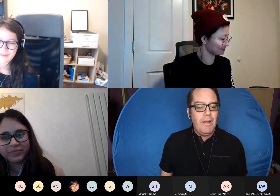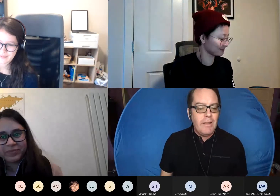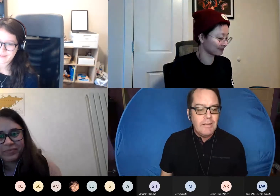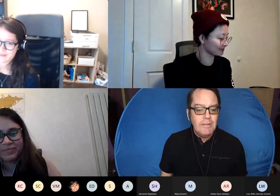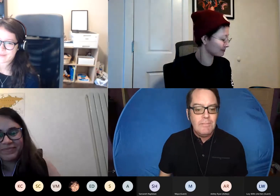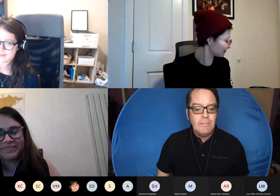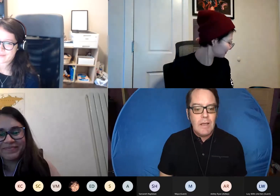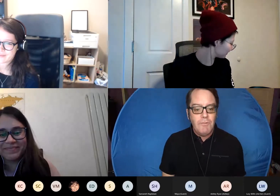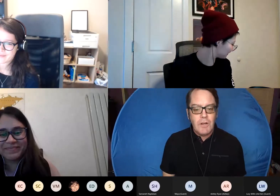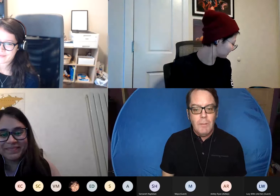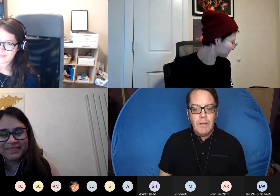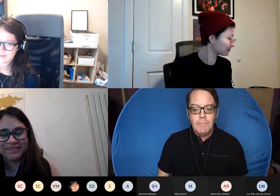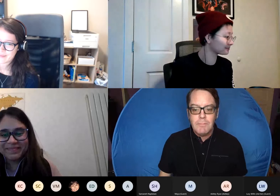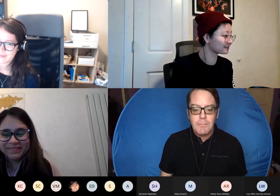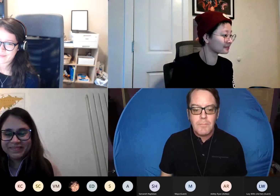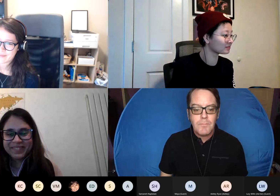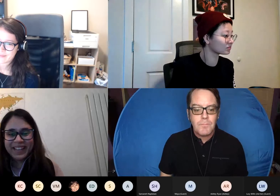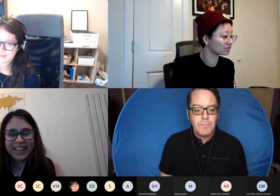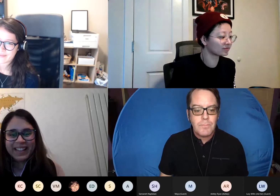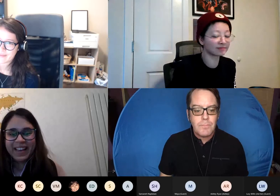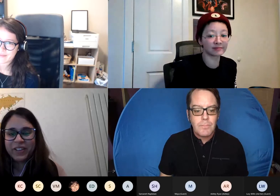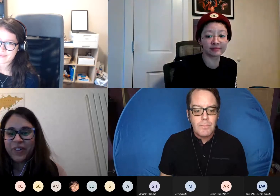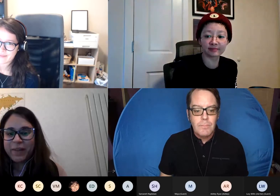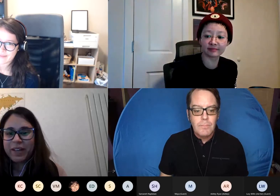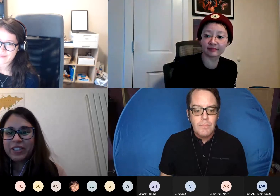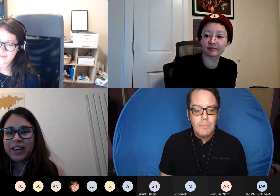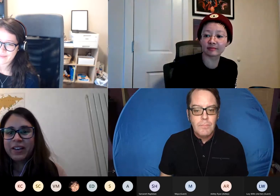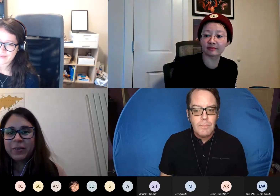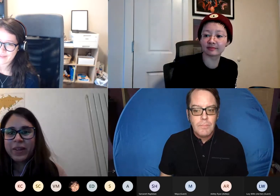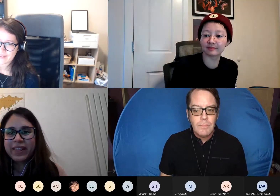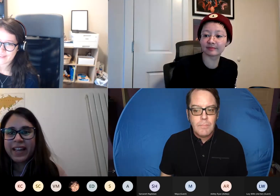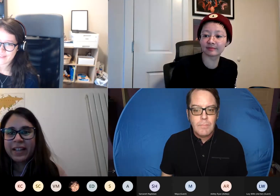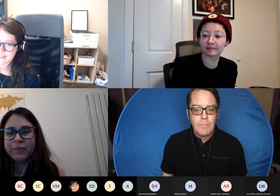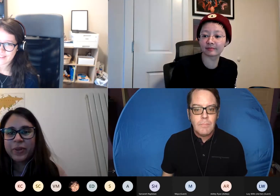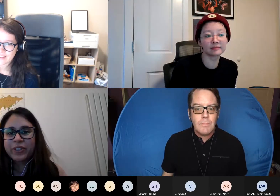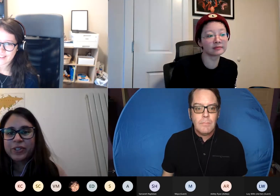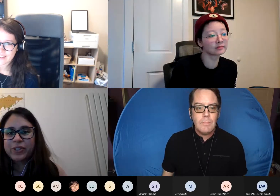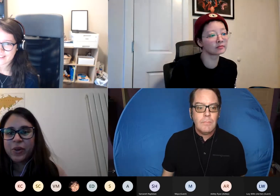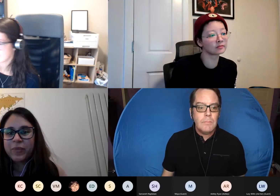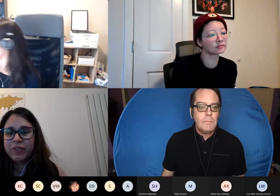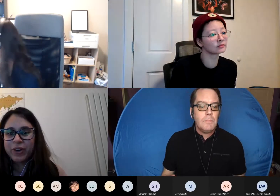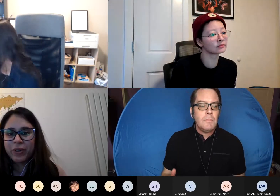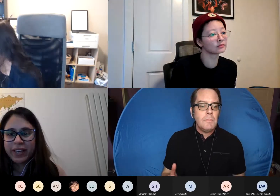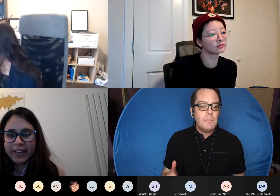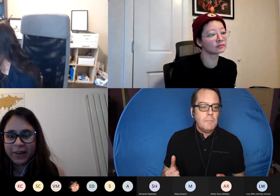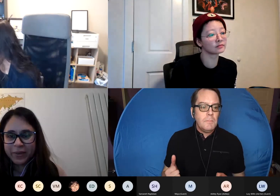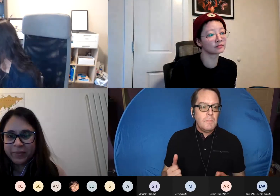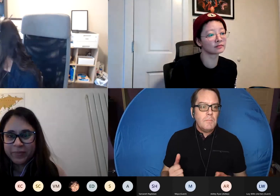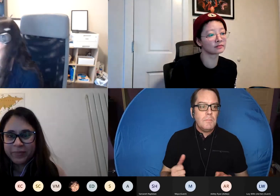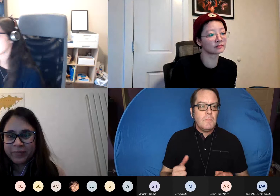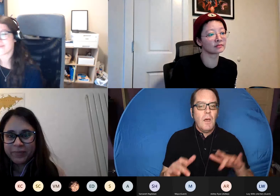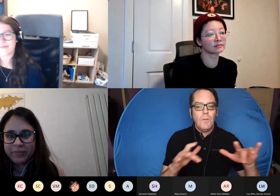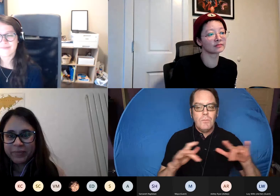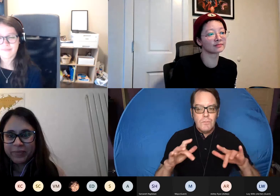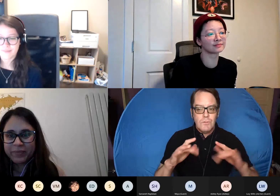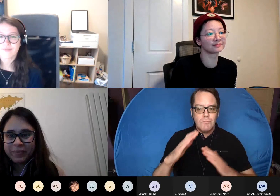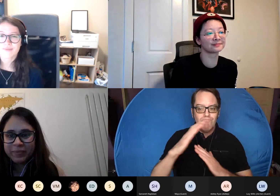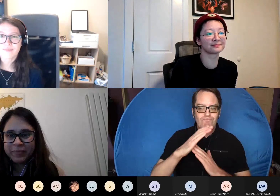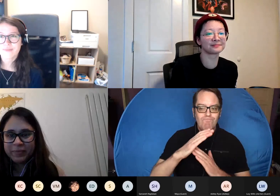to everybody. Thank you for coming. Thank you very much. With that, I'm going to stop the recording now.